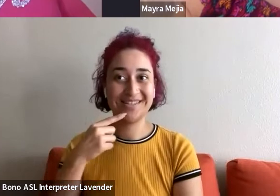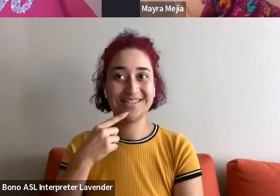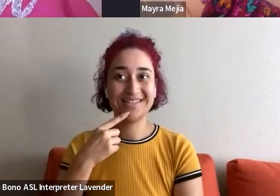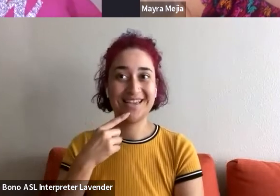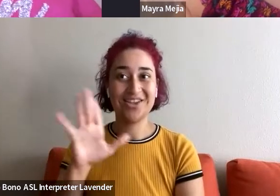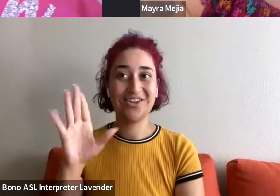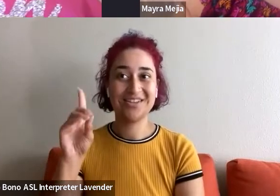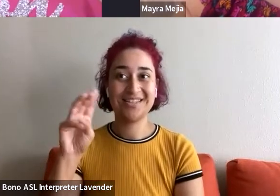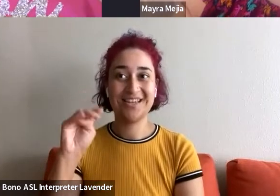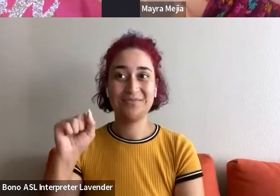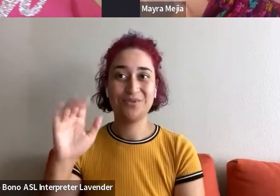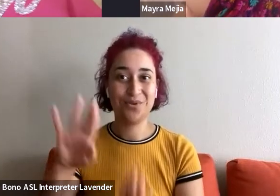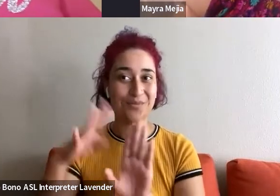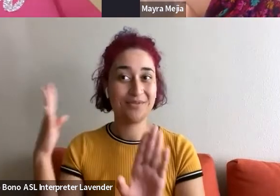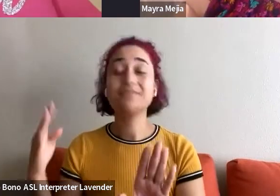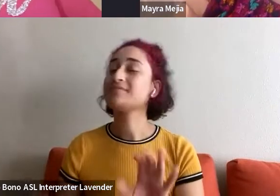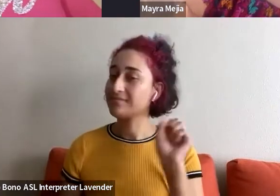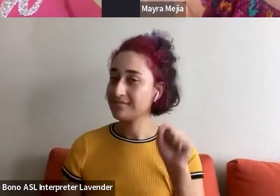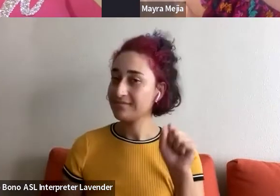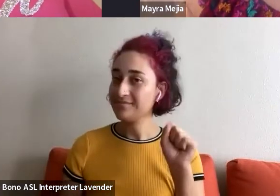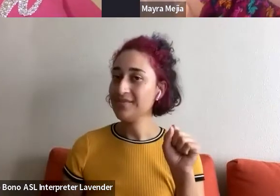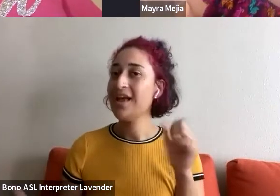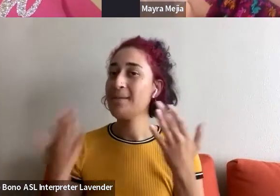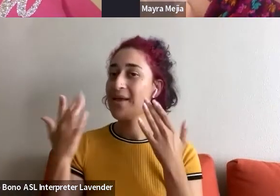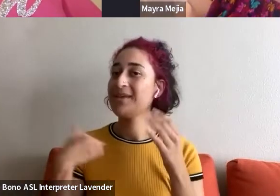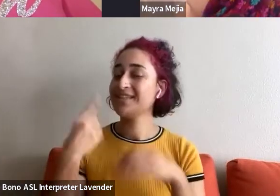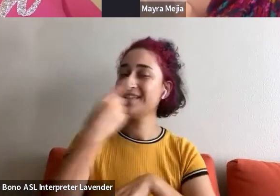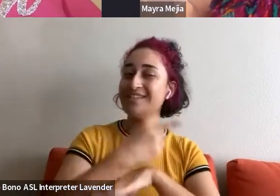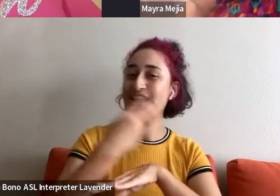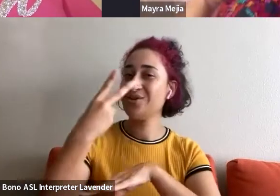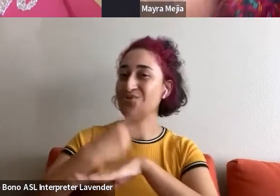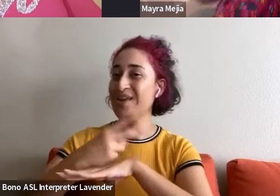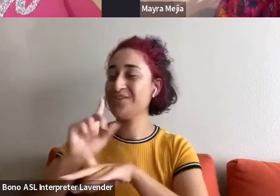are open. I might take a day or two to get to you,